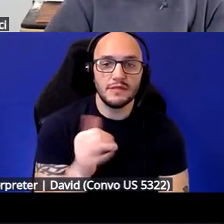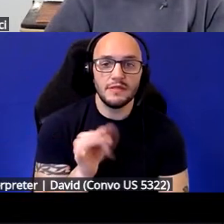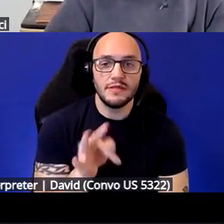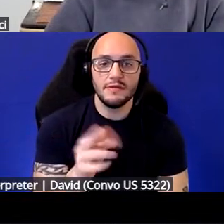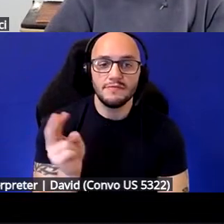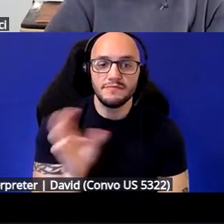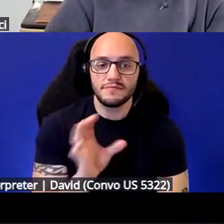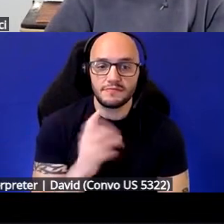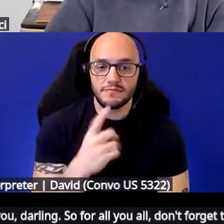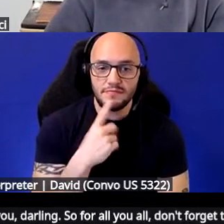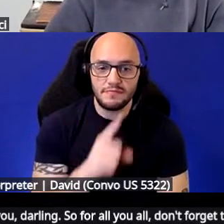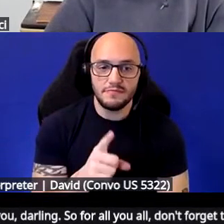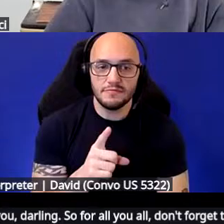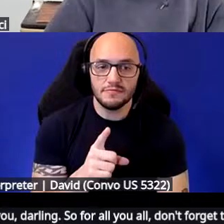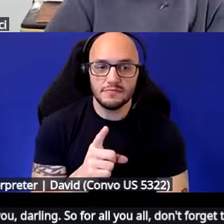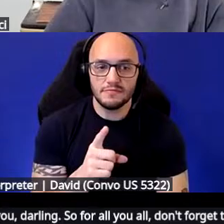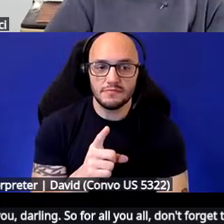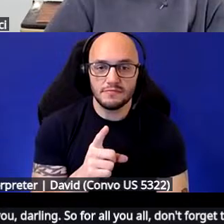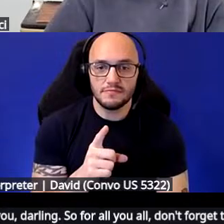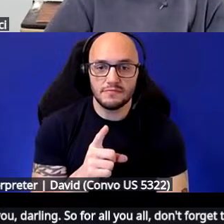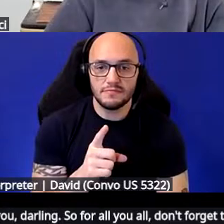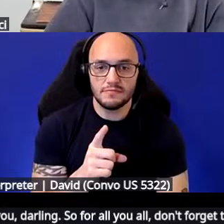looking for uh